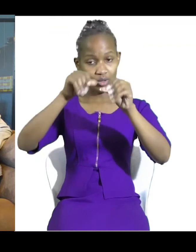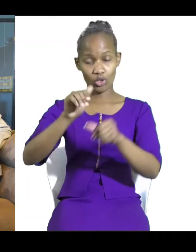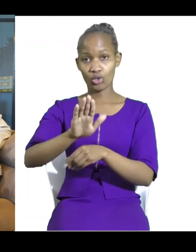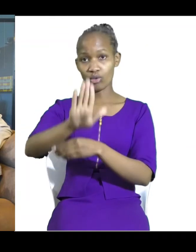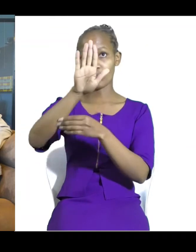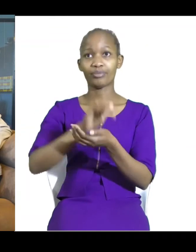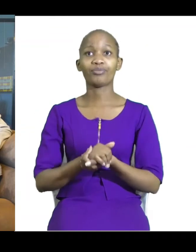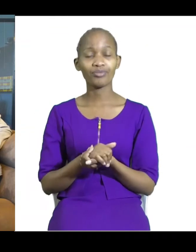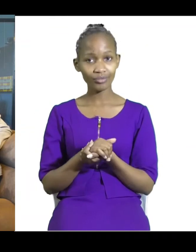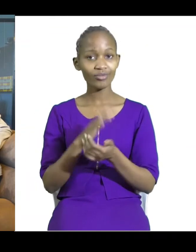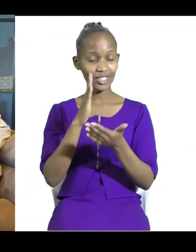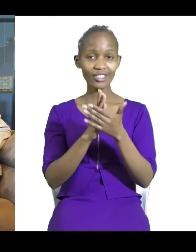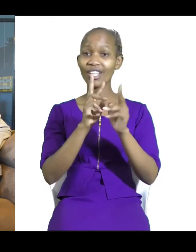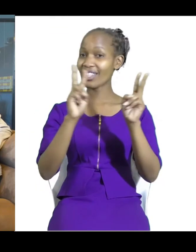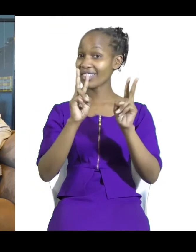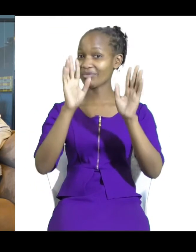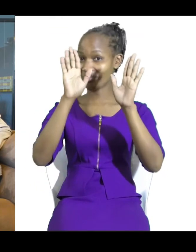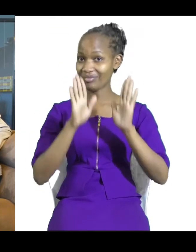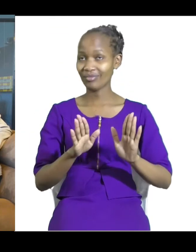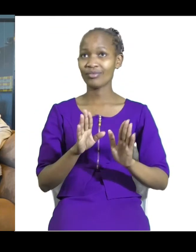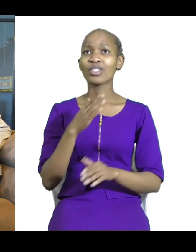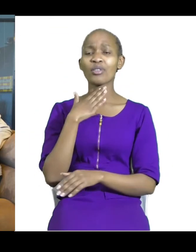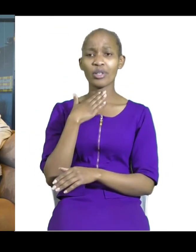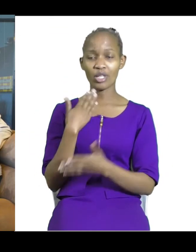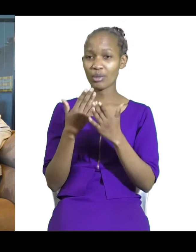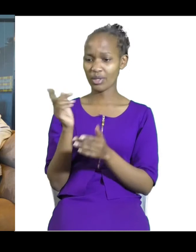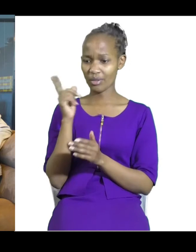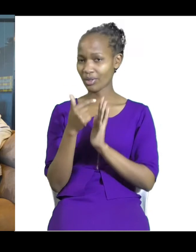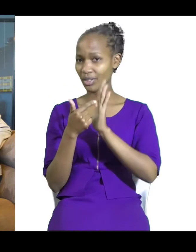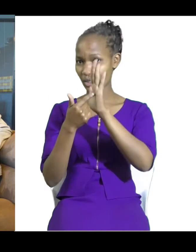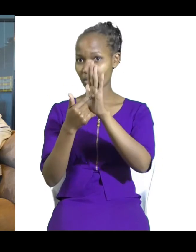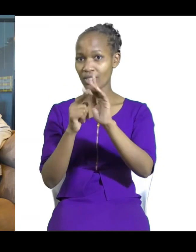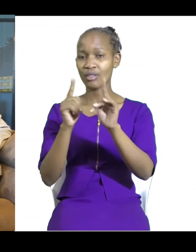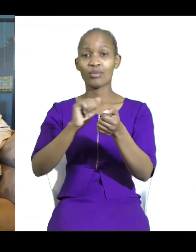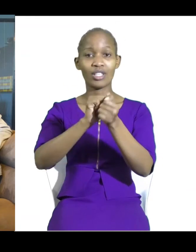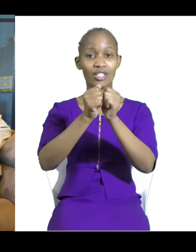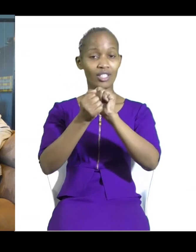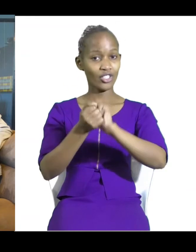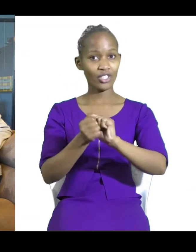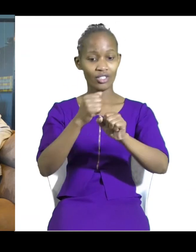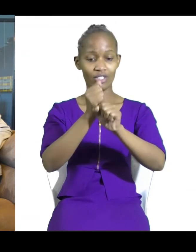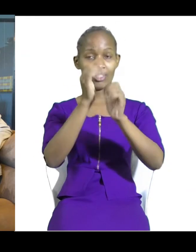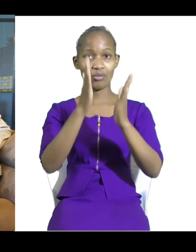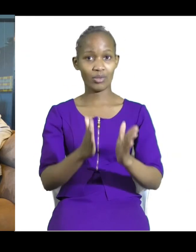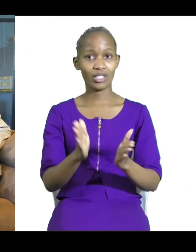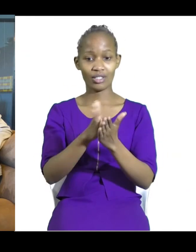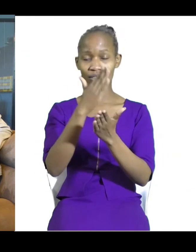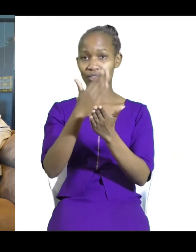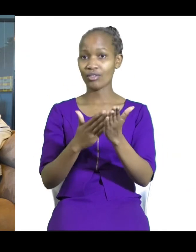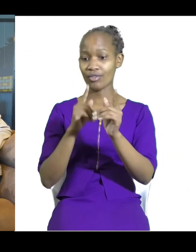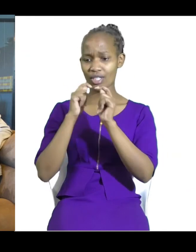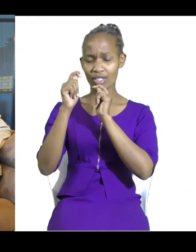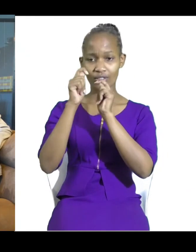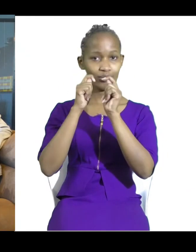Yeah. That makes sense. So we want to like just wrap up by going into the actual change maker section of this